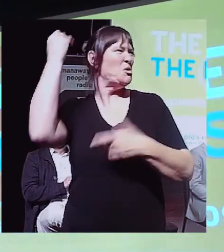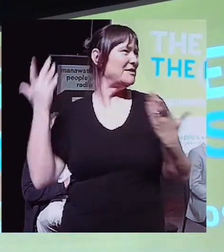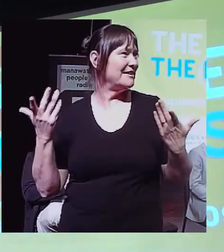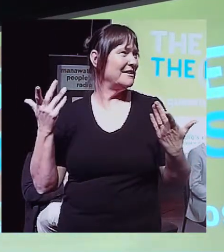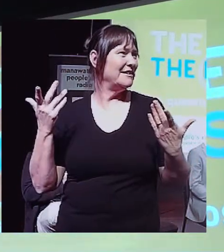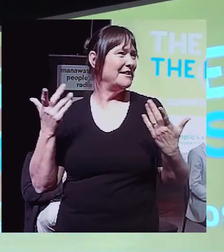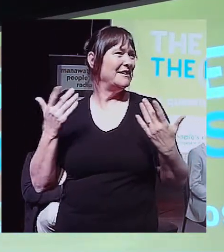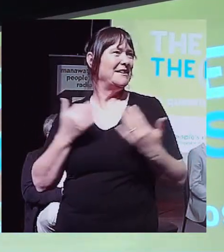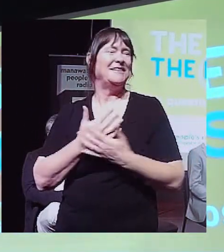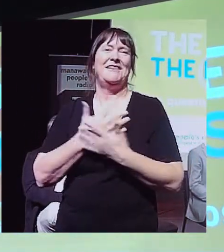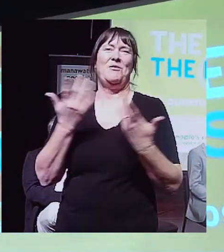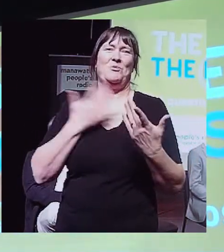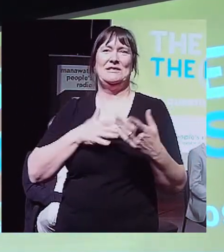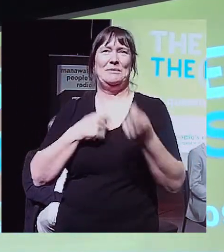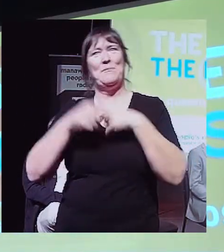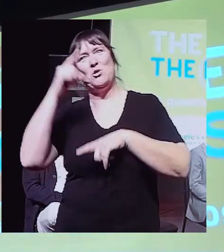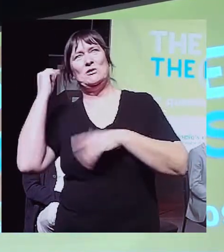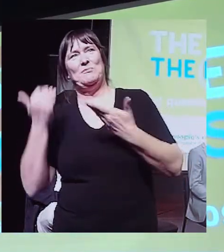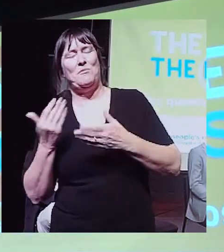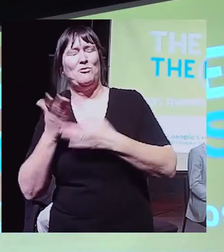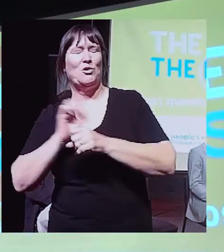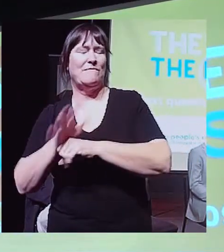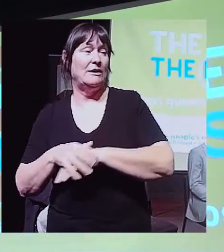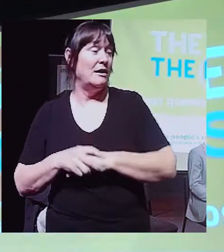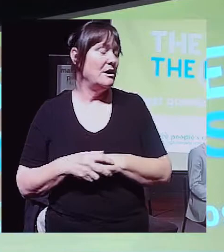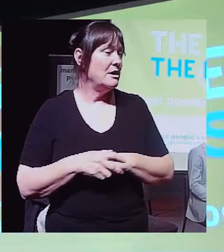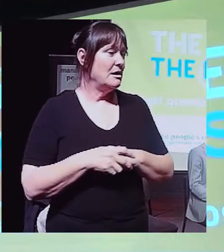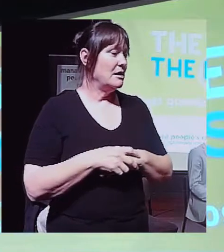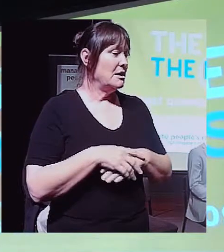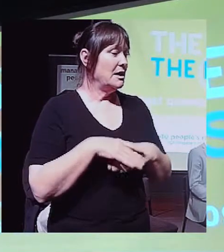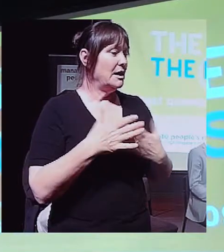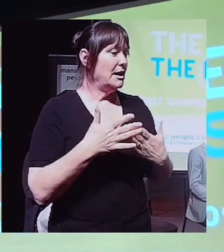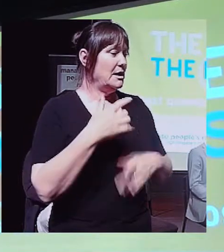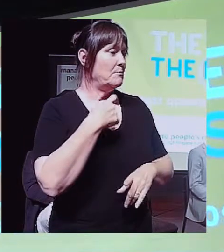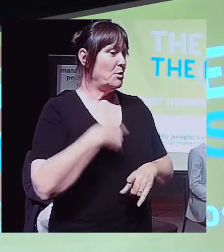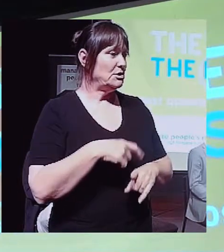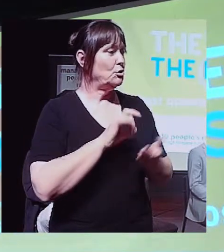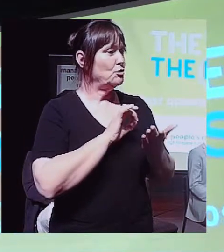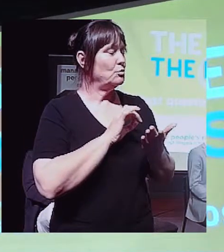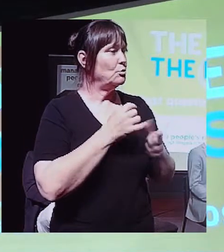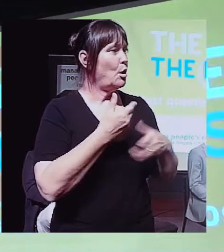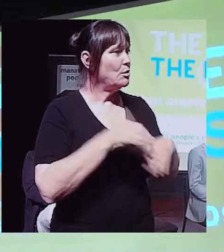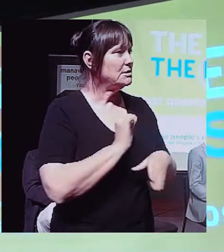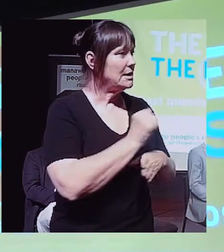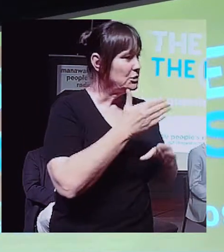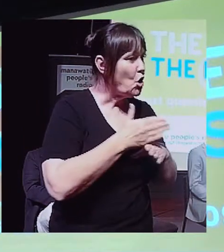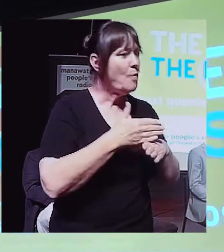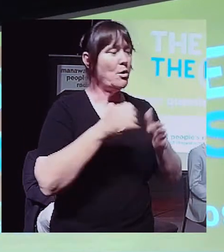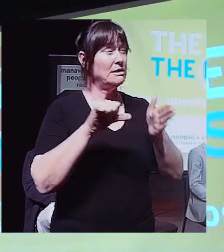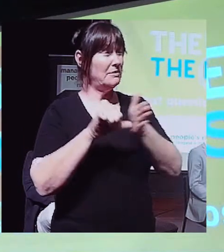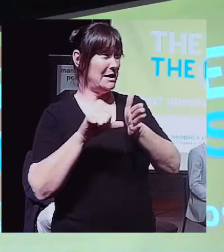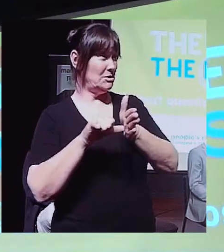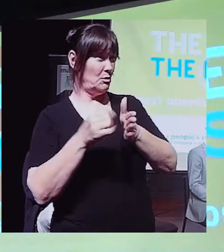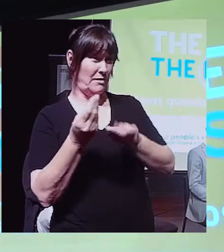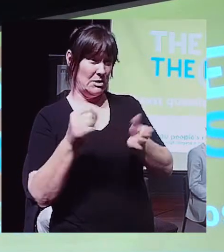called COVID-19. The other thing is that any person who's made redundant or is having financial difficulties in this time